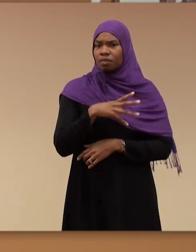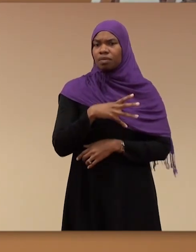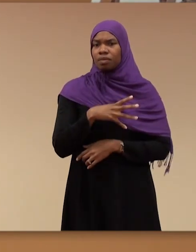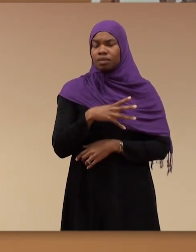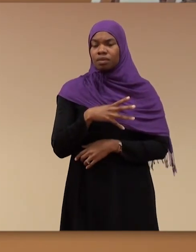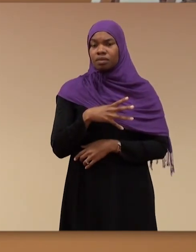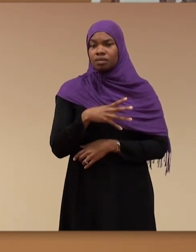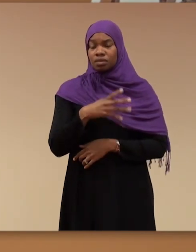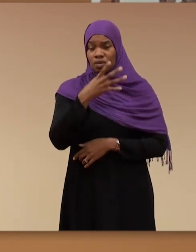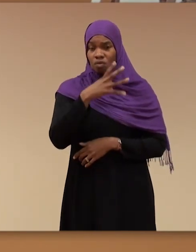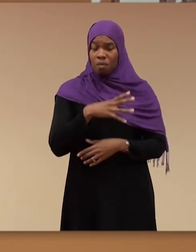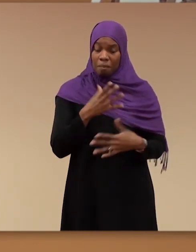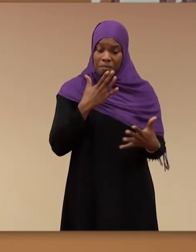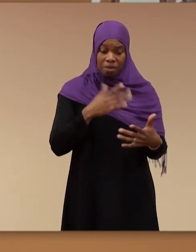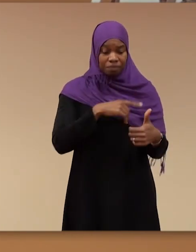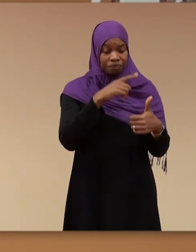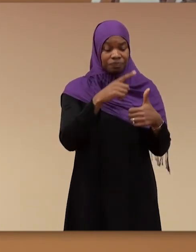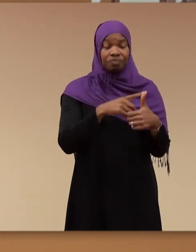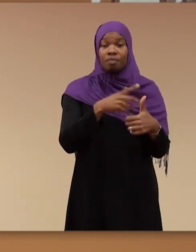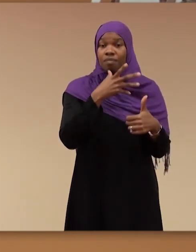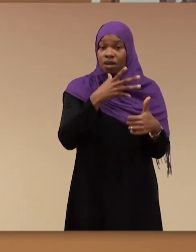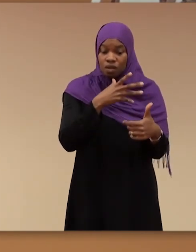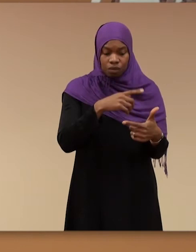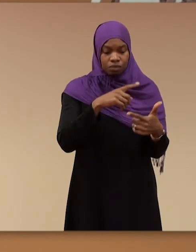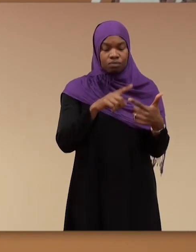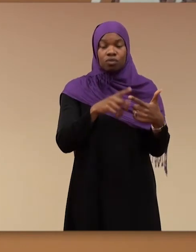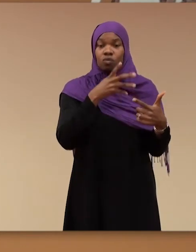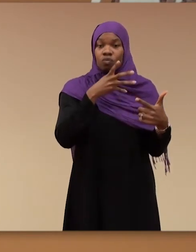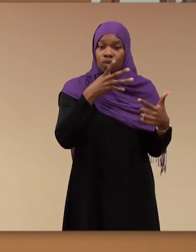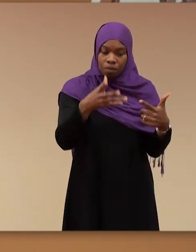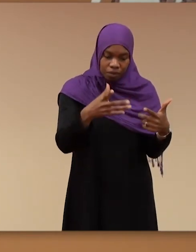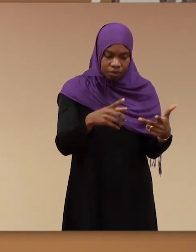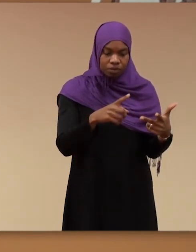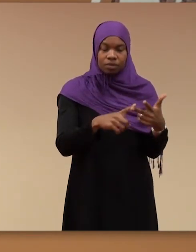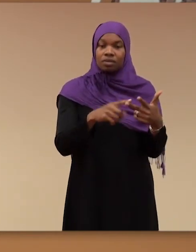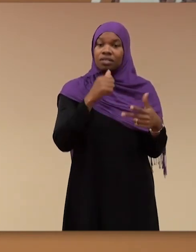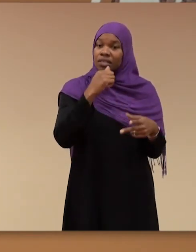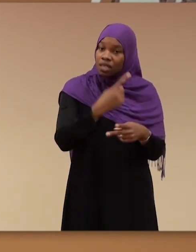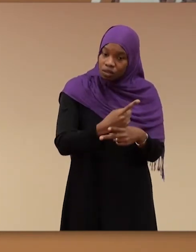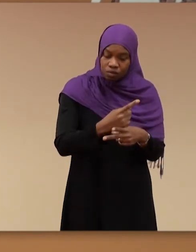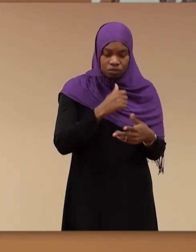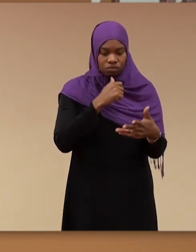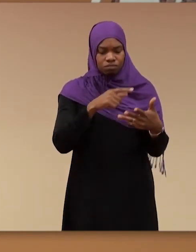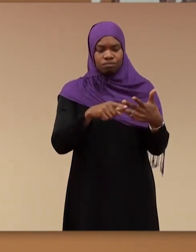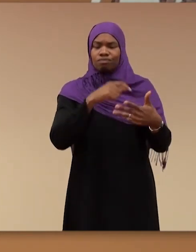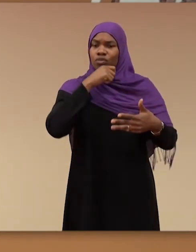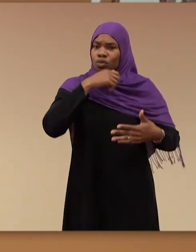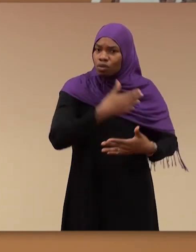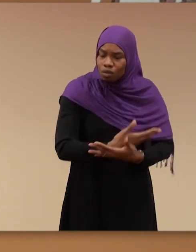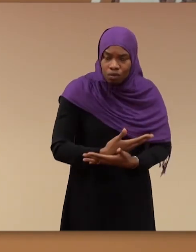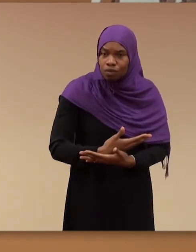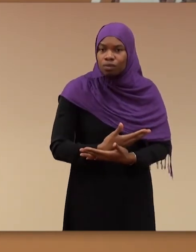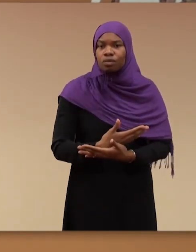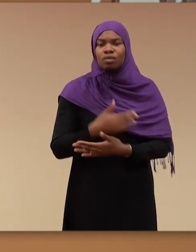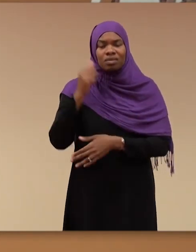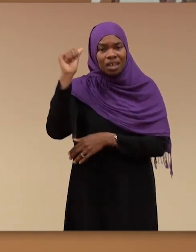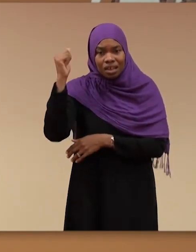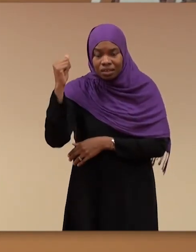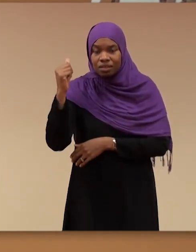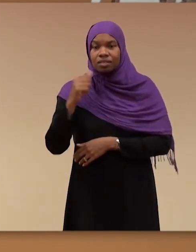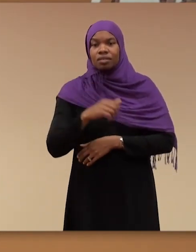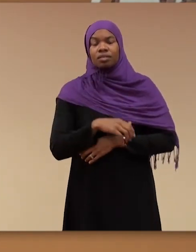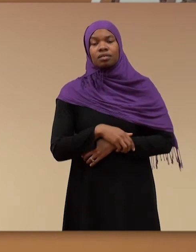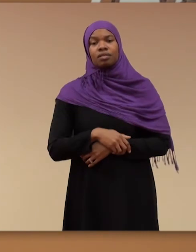grandmother or an aunt or a sister or your daughter. And no male, he would say, that those